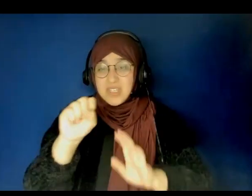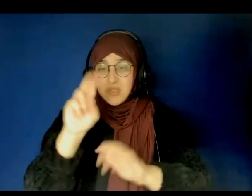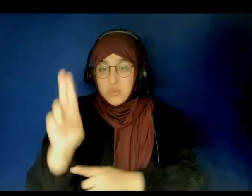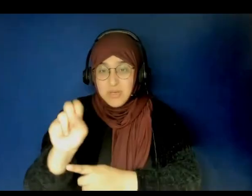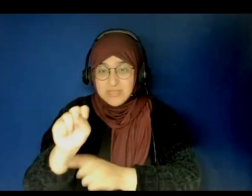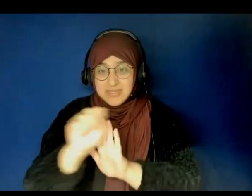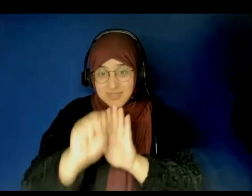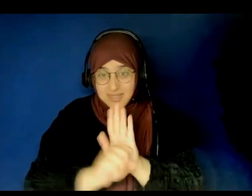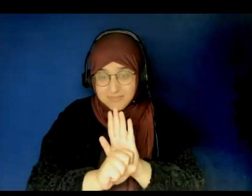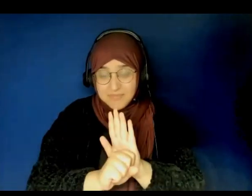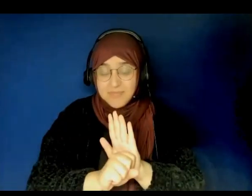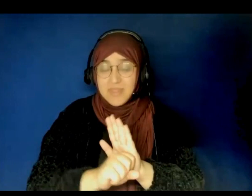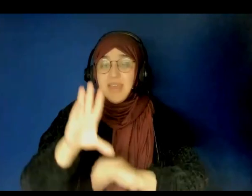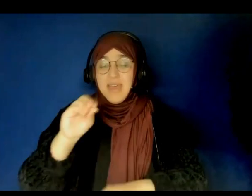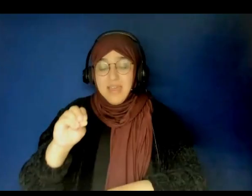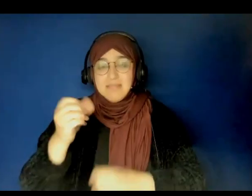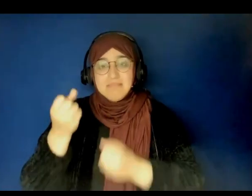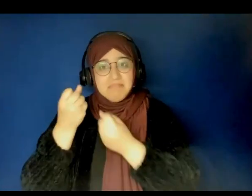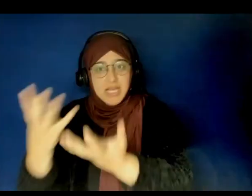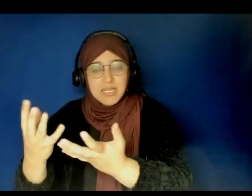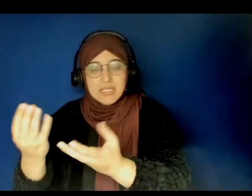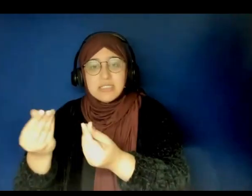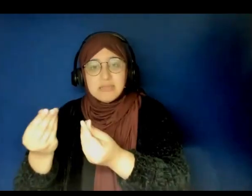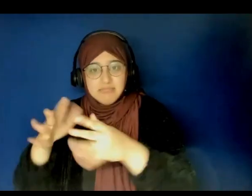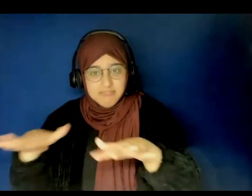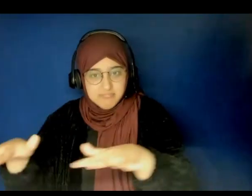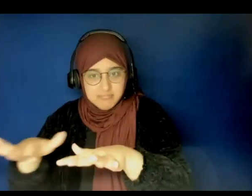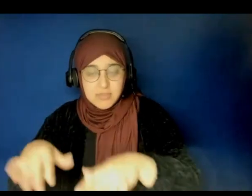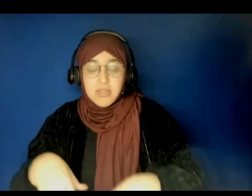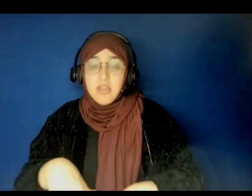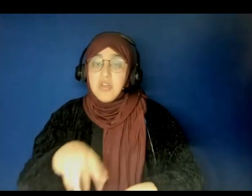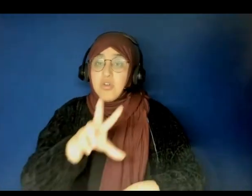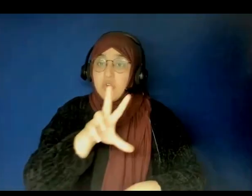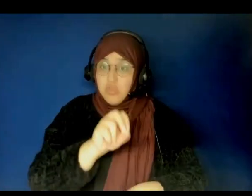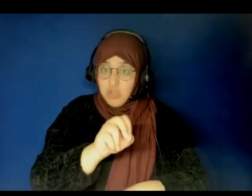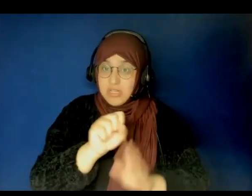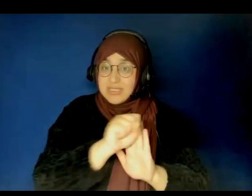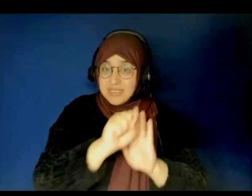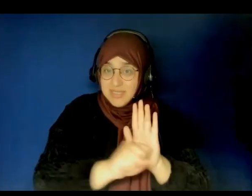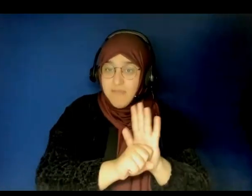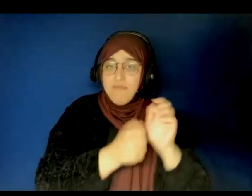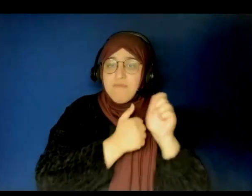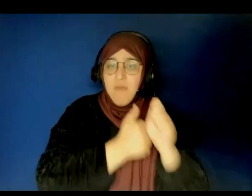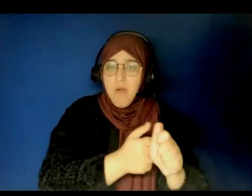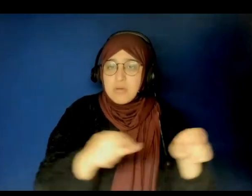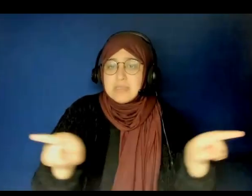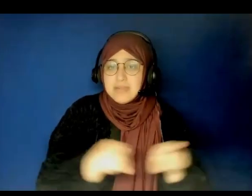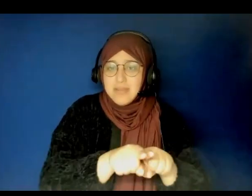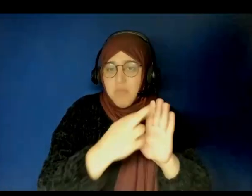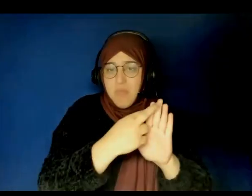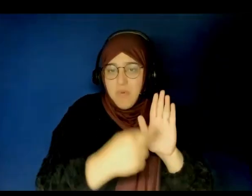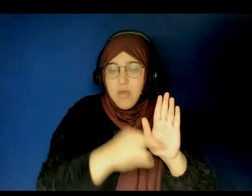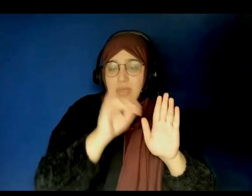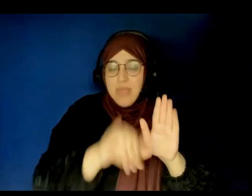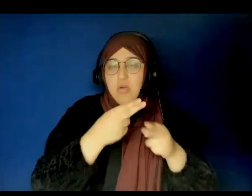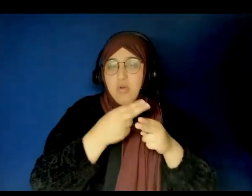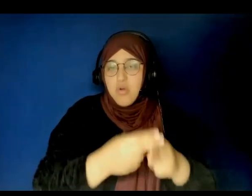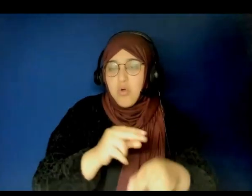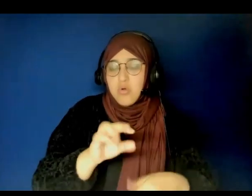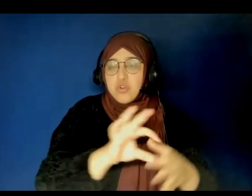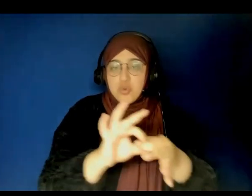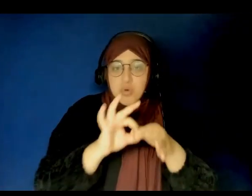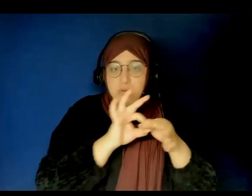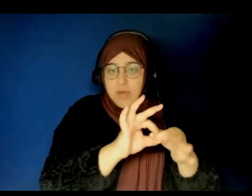there are about 30 of those states that pretty much all follow the same rules. That's called the Unified Probate Code. And then the